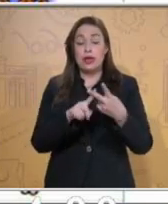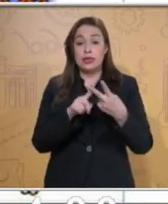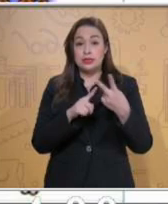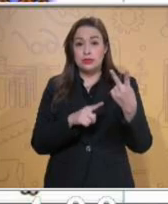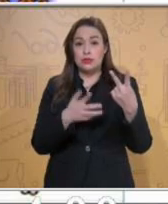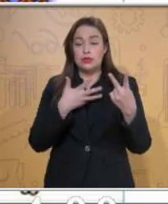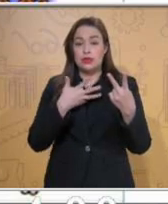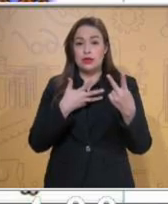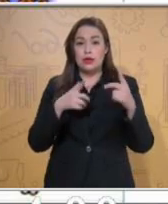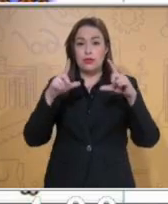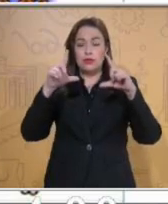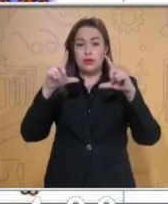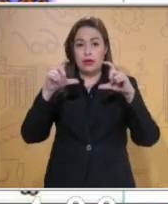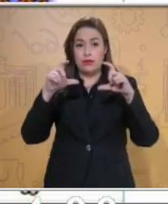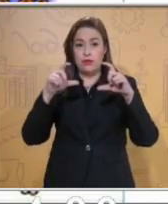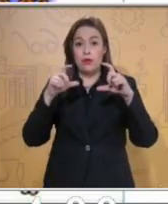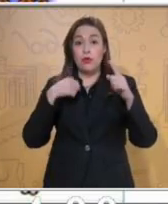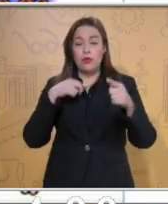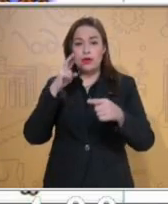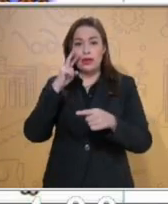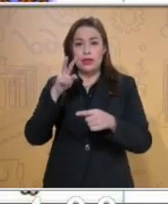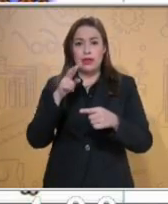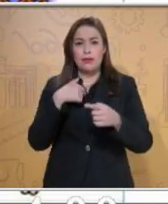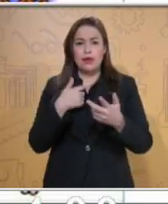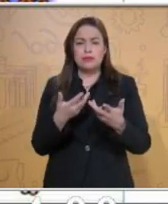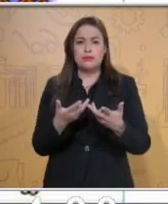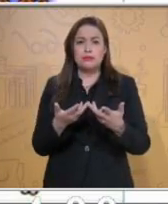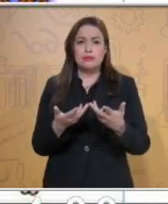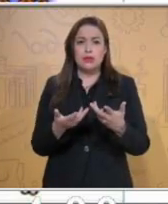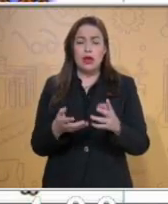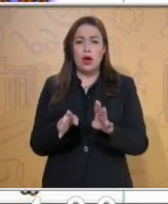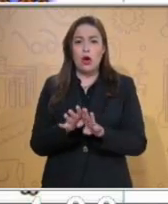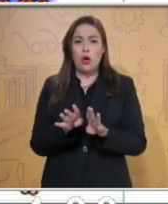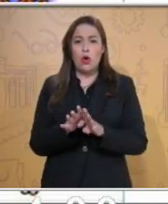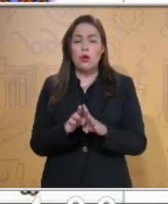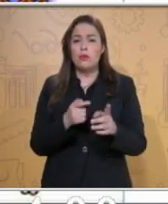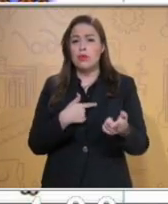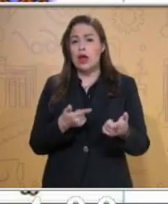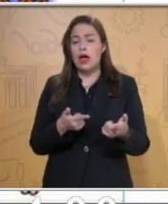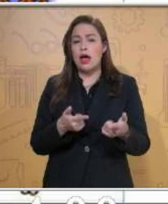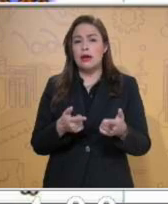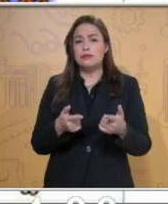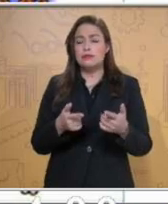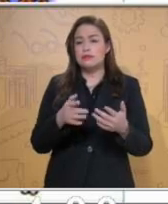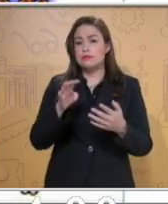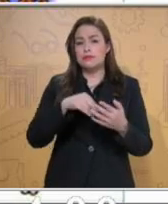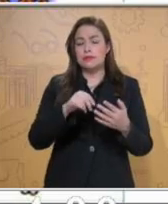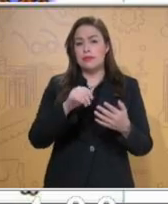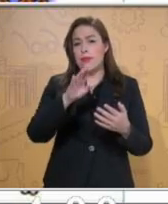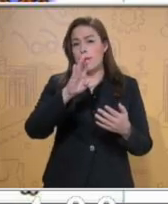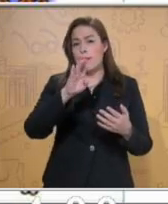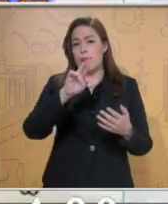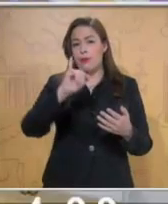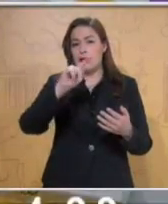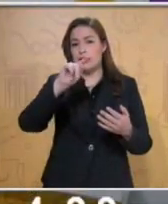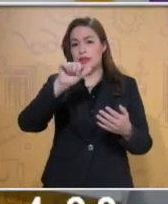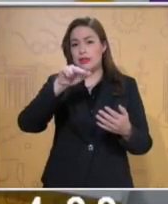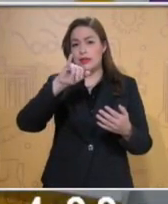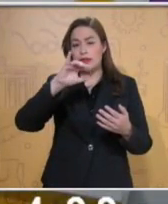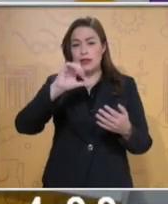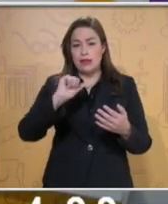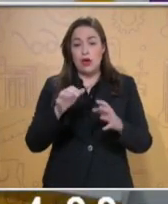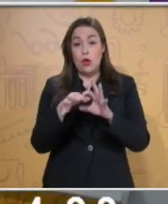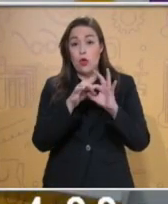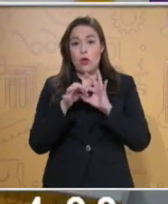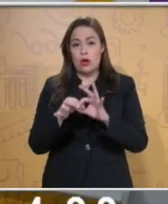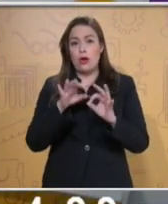picture about the recent event about the Great Britain and the exit from the